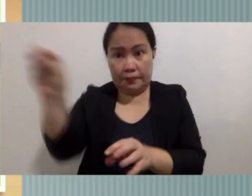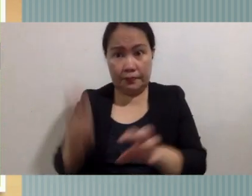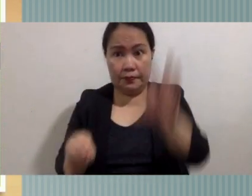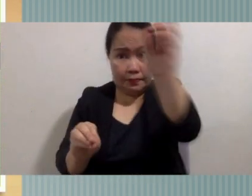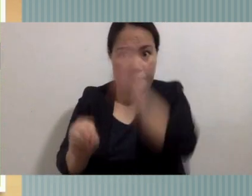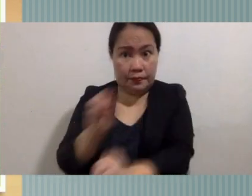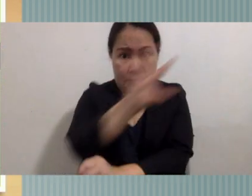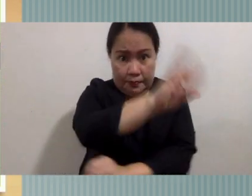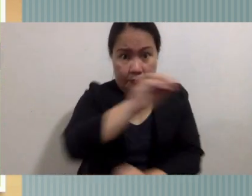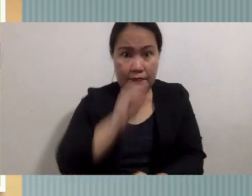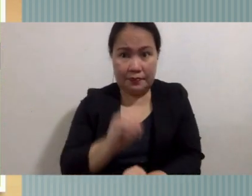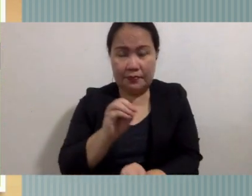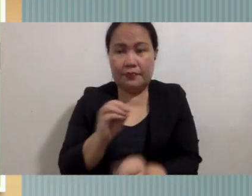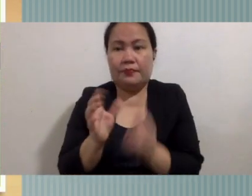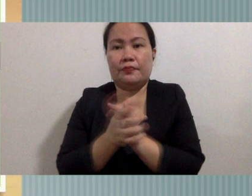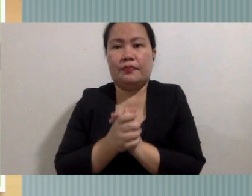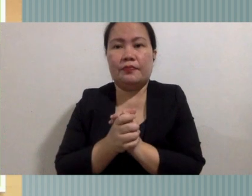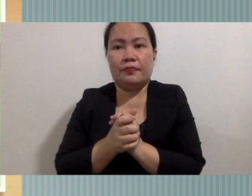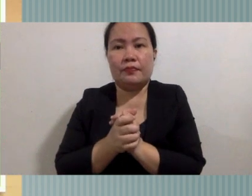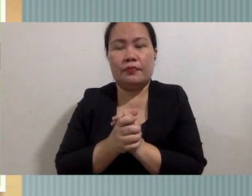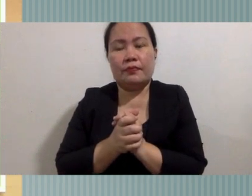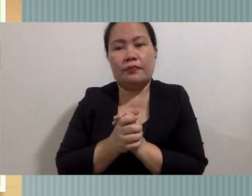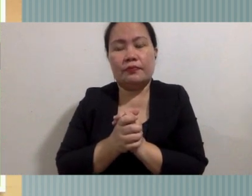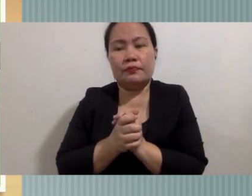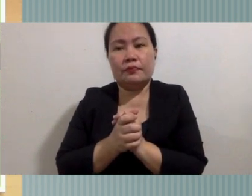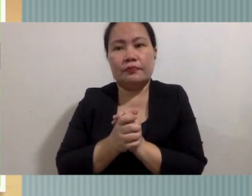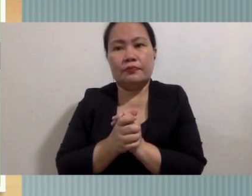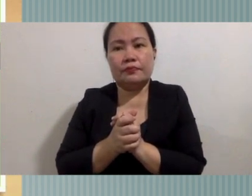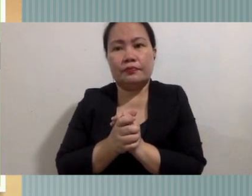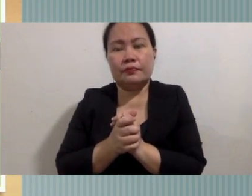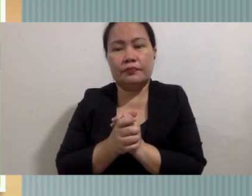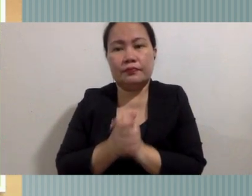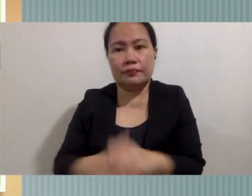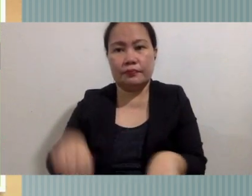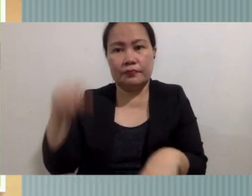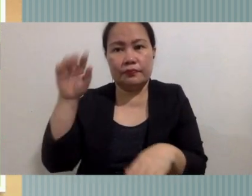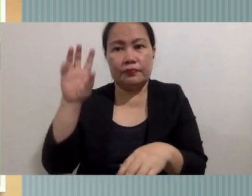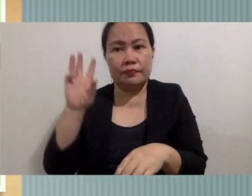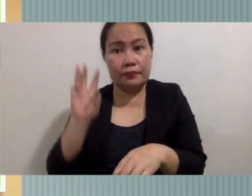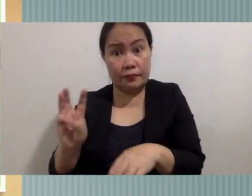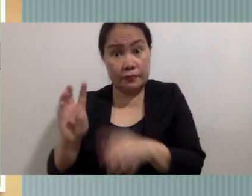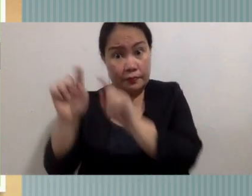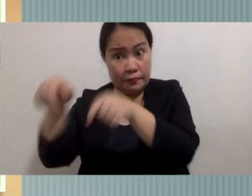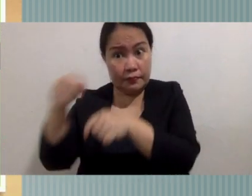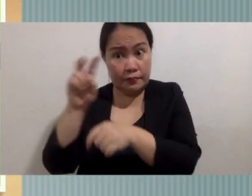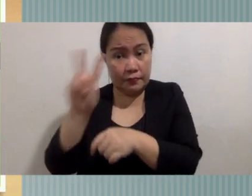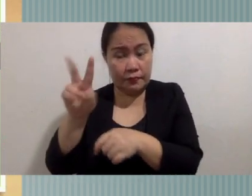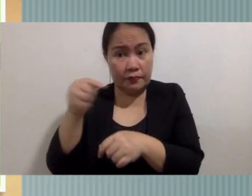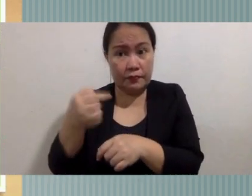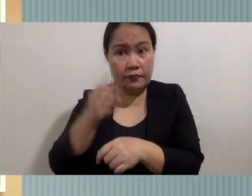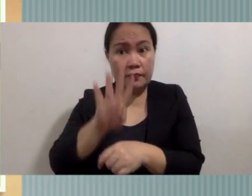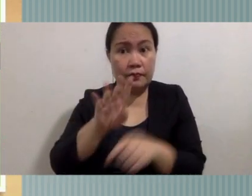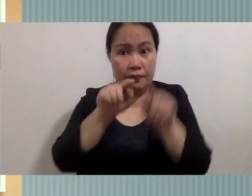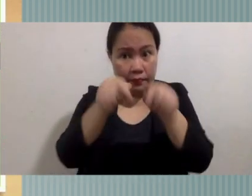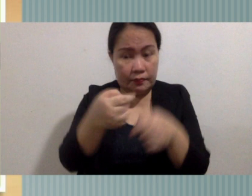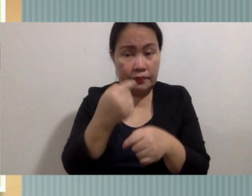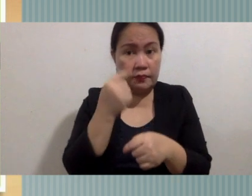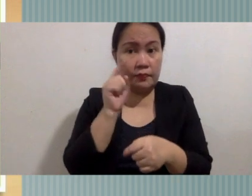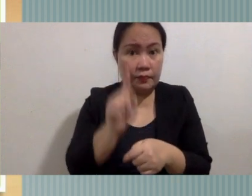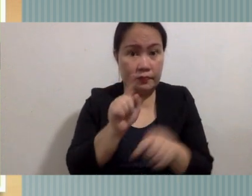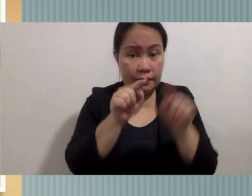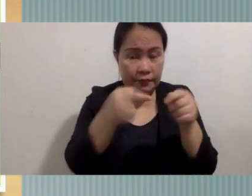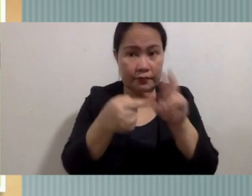here, our b is 6, so 6 squared minus 4. Our a is